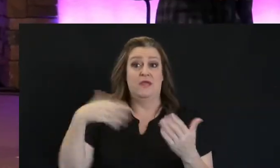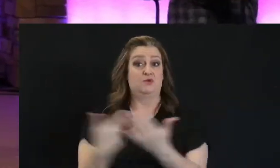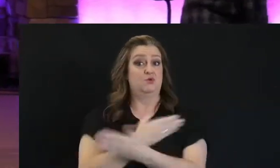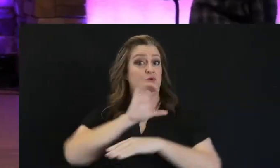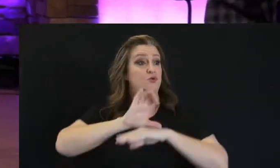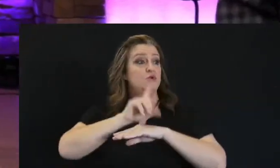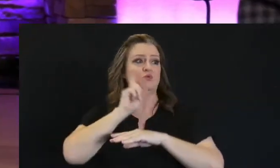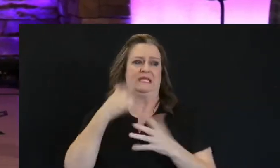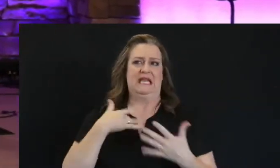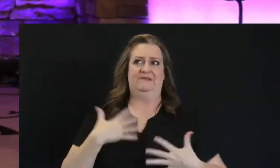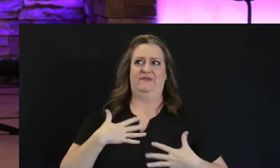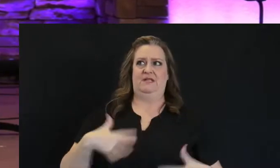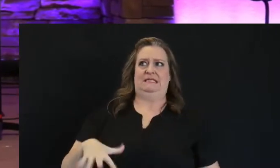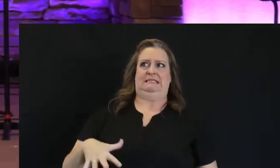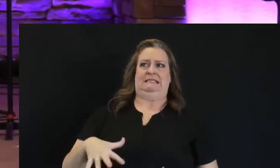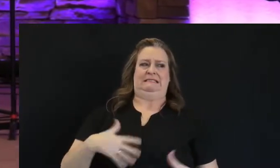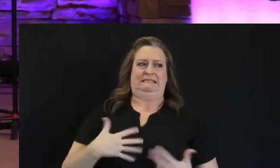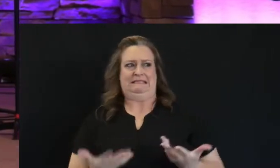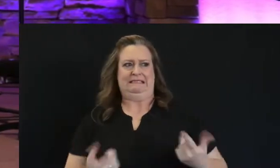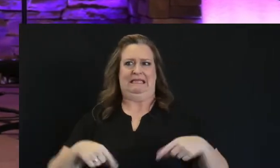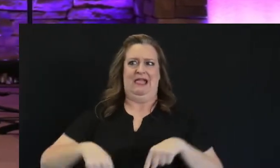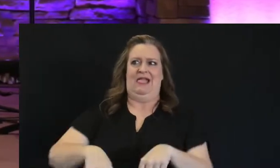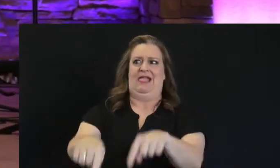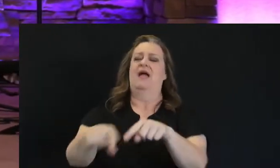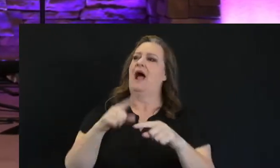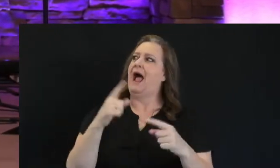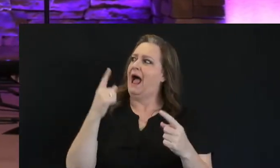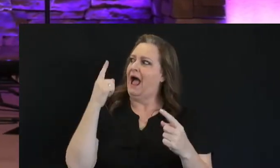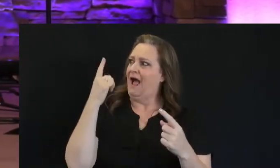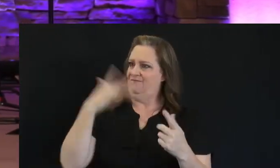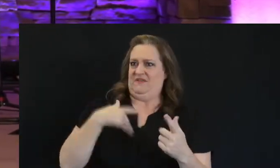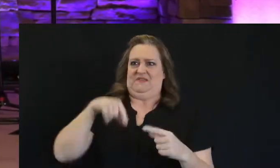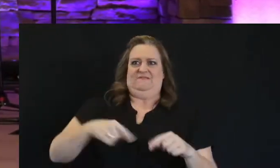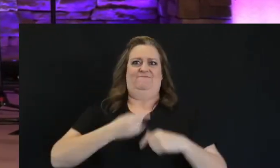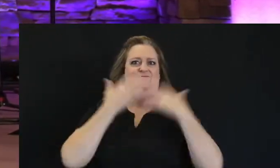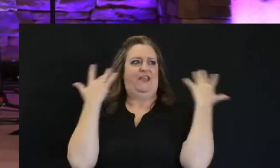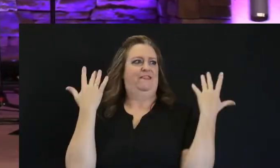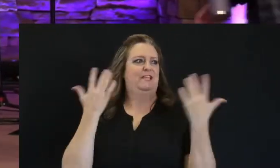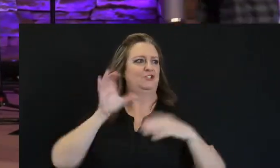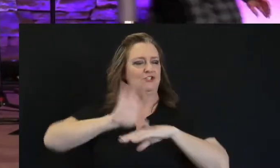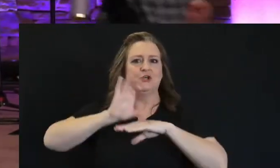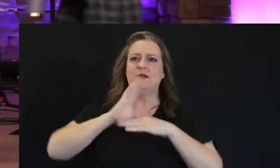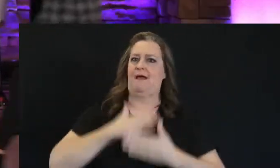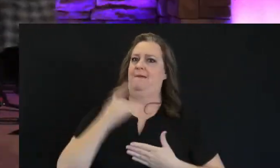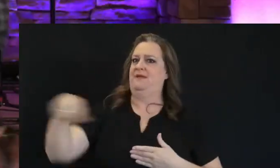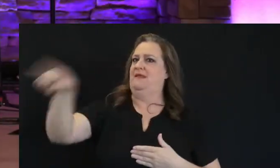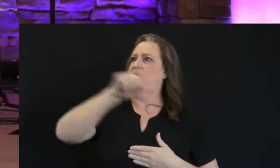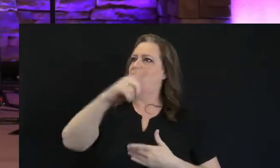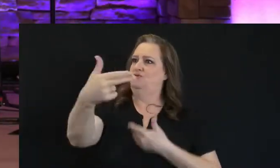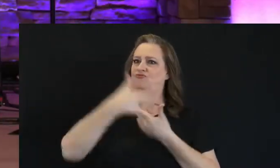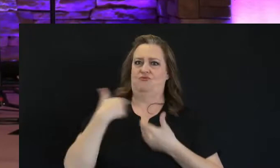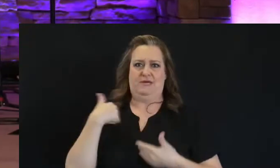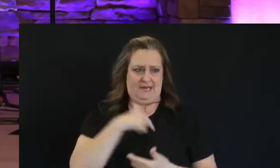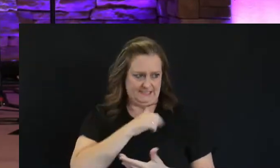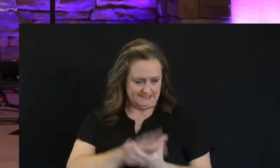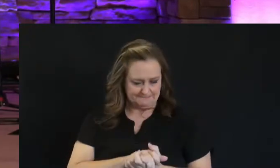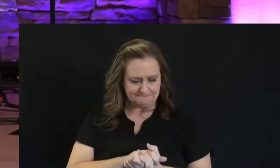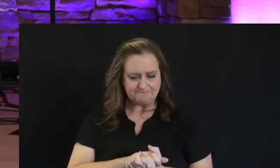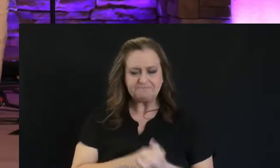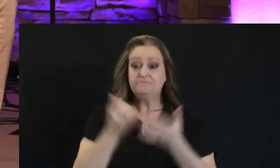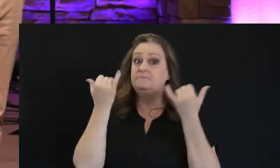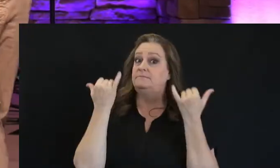can be really intimidating, but I think you'll find us to be a pretty friendly church. And we are just so glad that you are here. Now, here's the